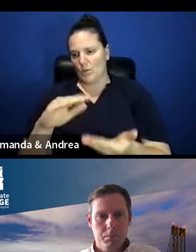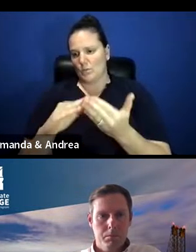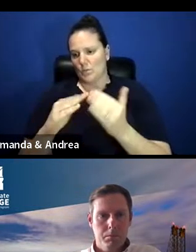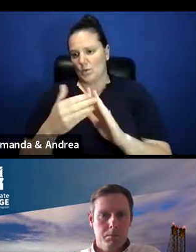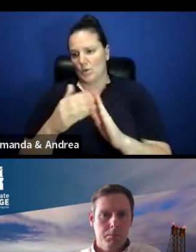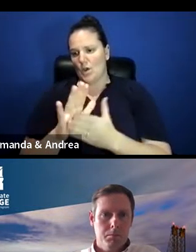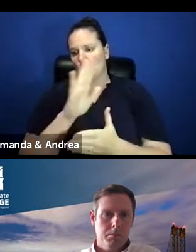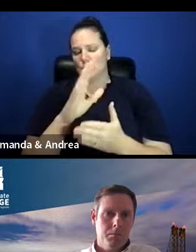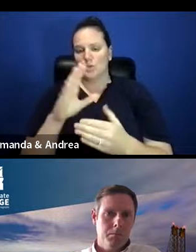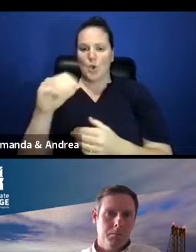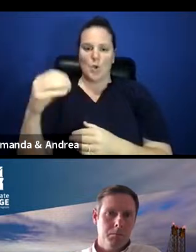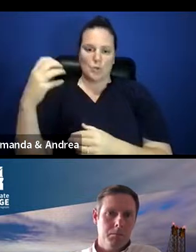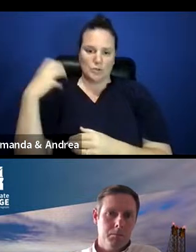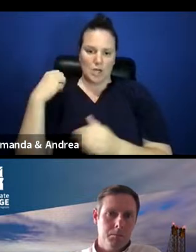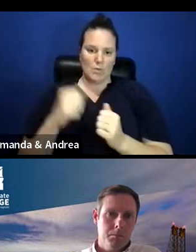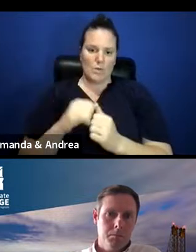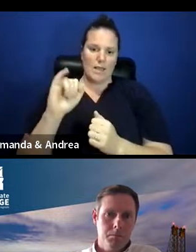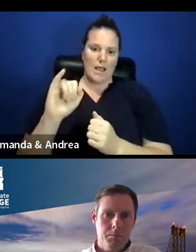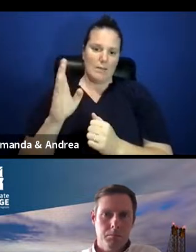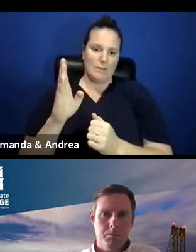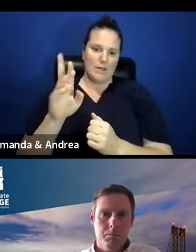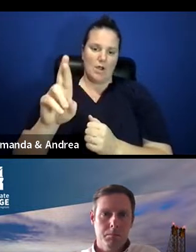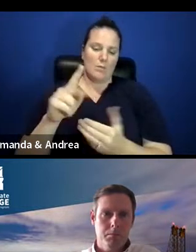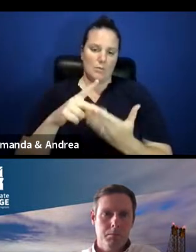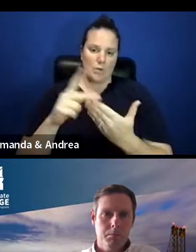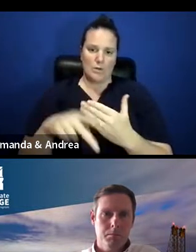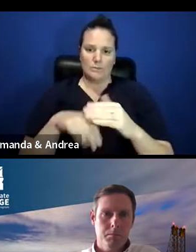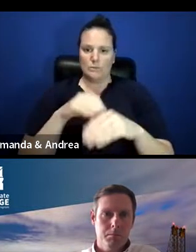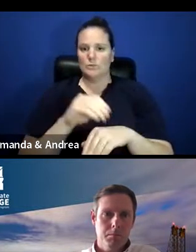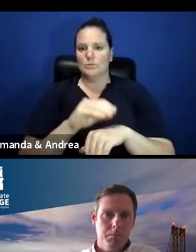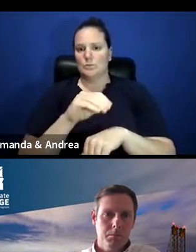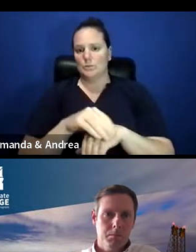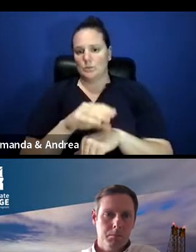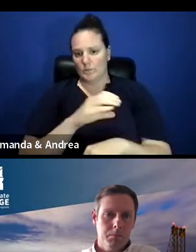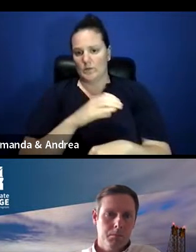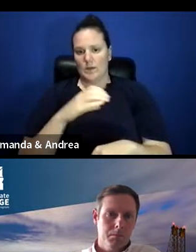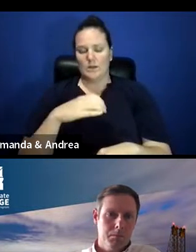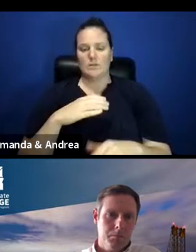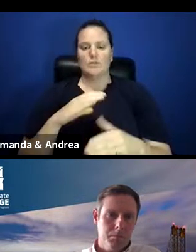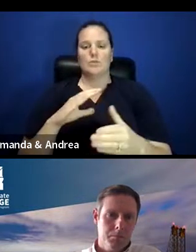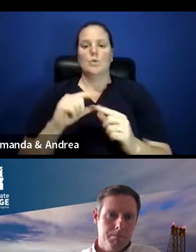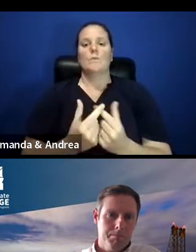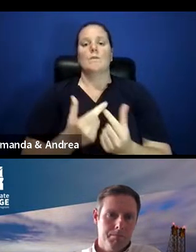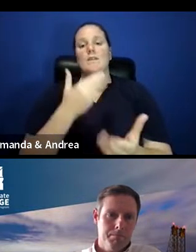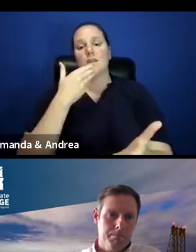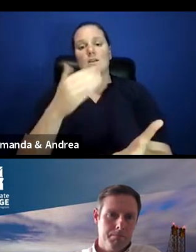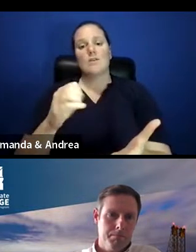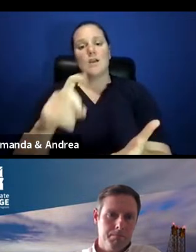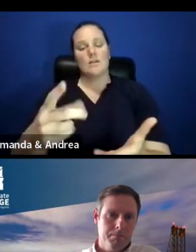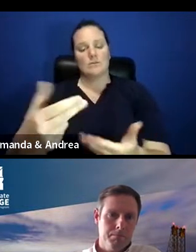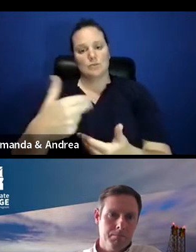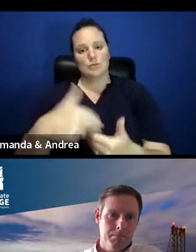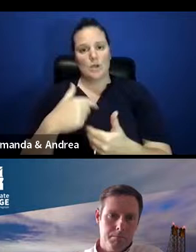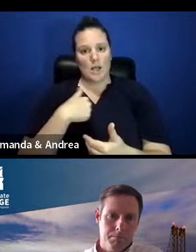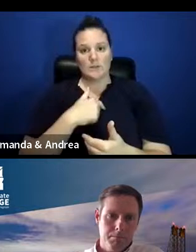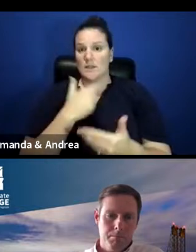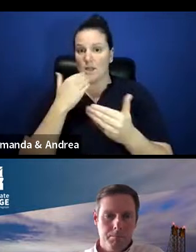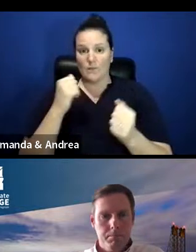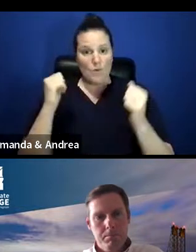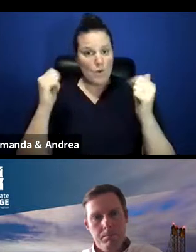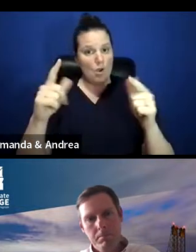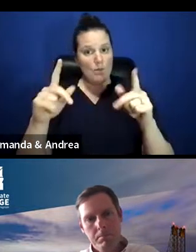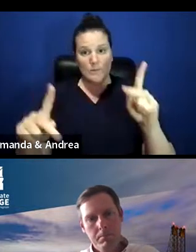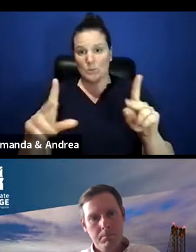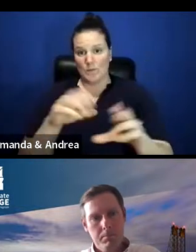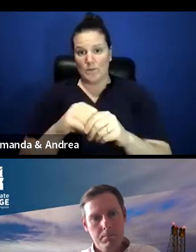currently a co-chair on the IBR Program's Community Advisory Group. Thank you, Ed, for joining us. And thank you to all of our panelists for